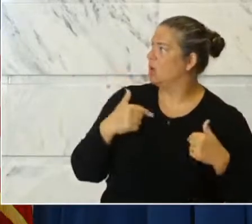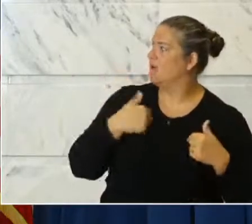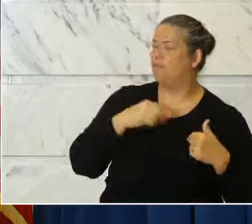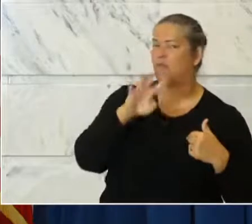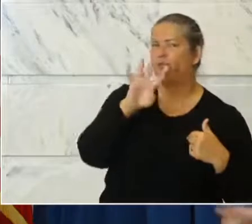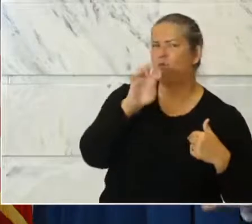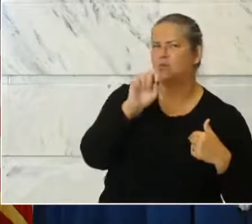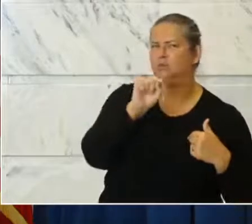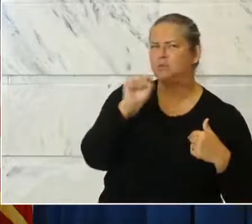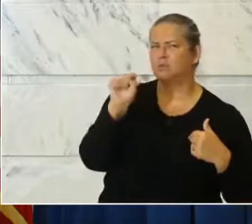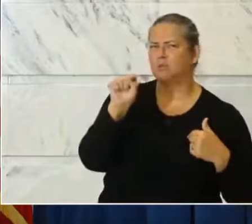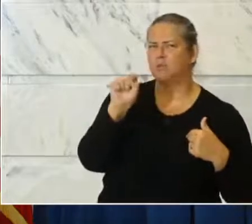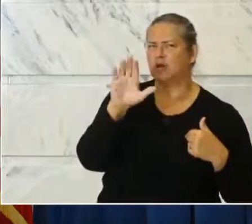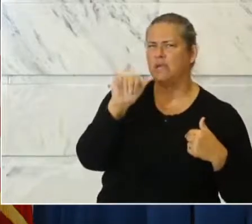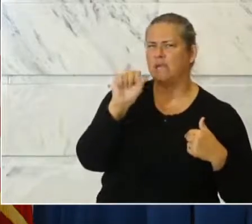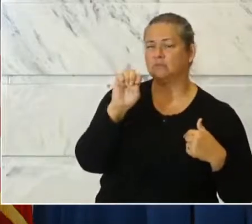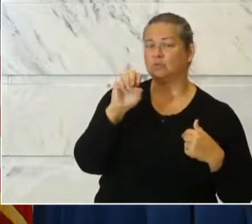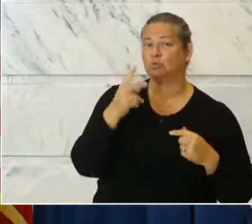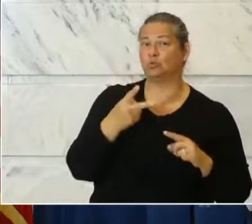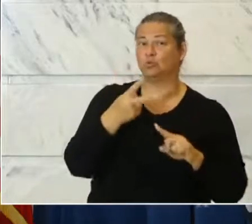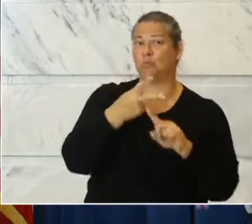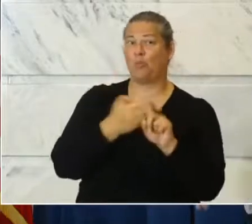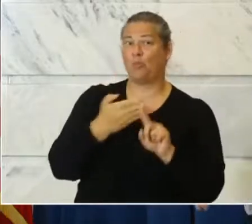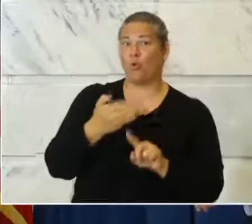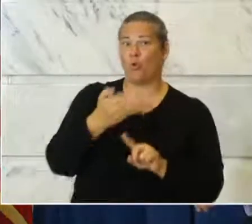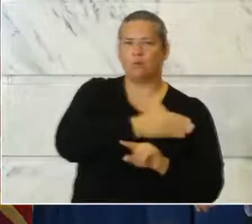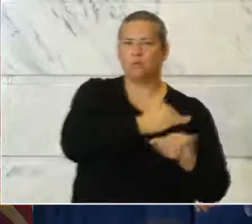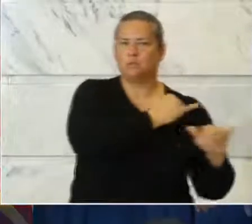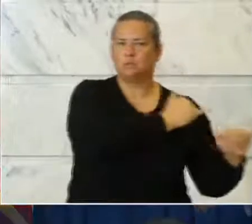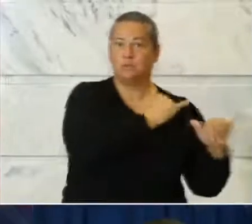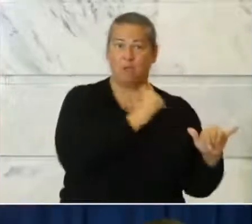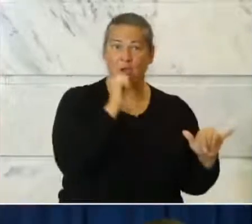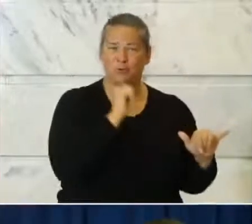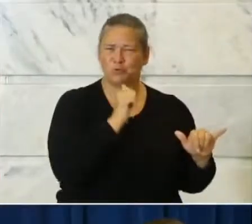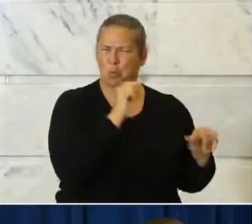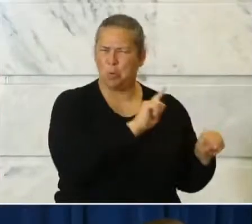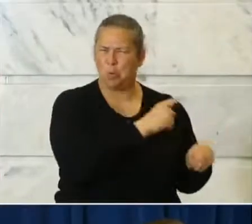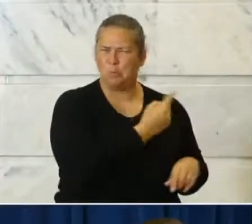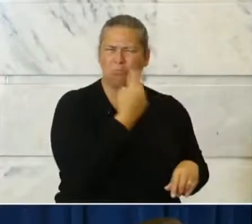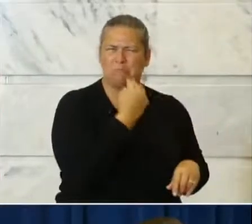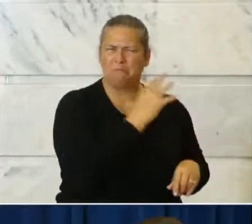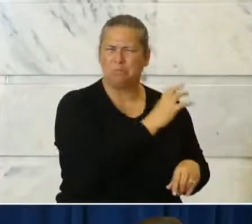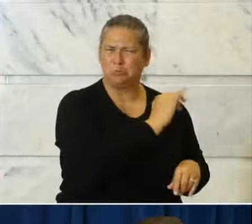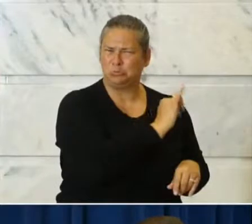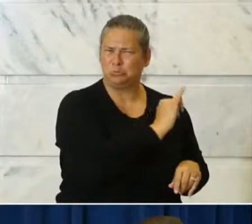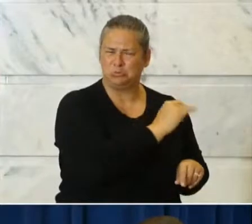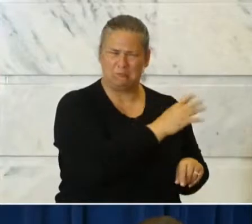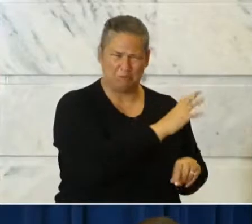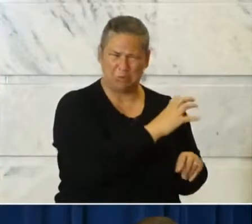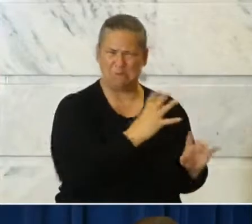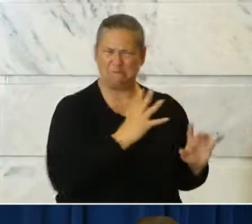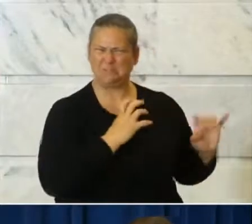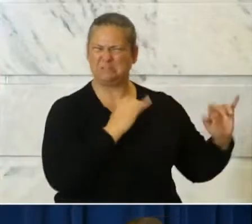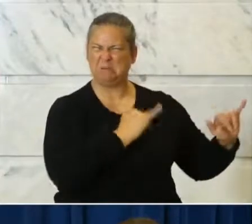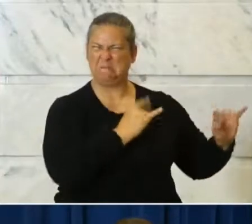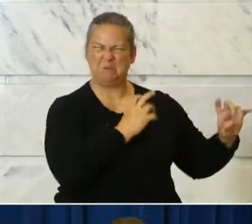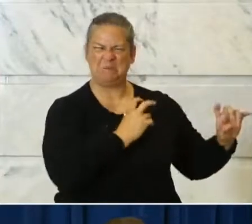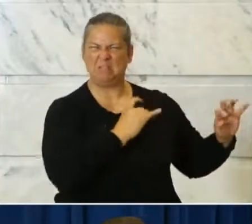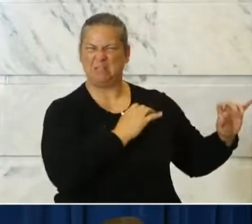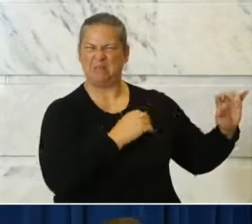cases. 2 months ago, so was Arizona. And Arizona went from 500 cases to